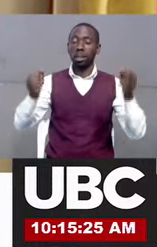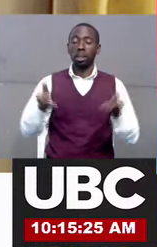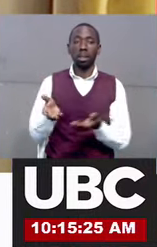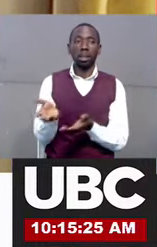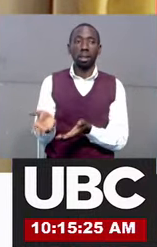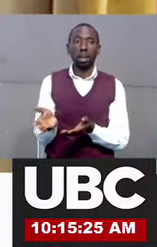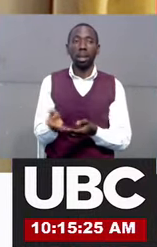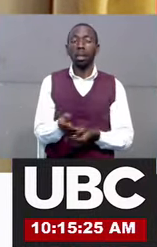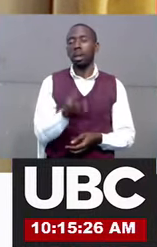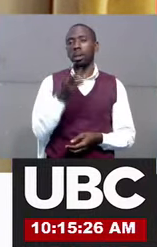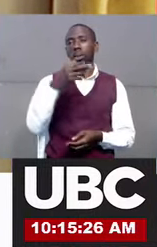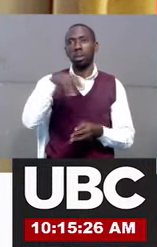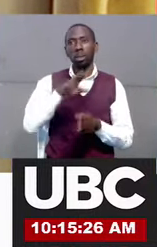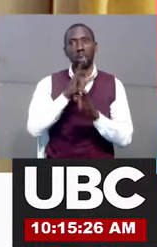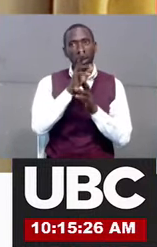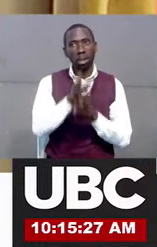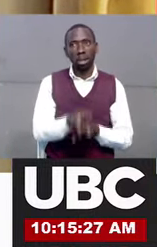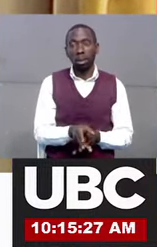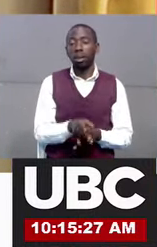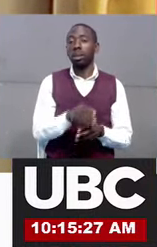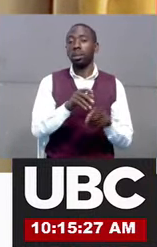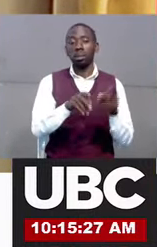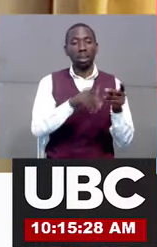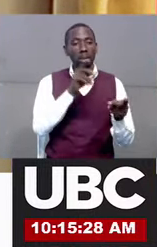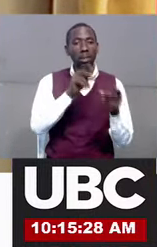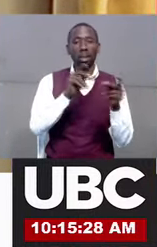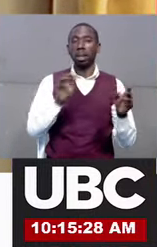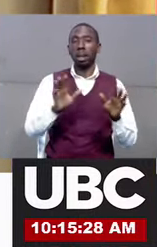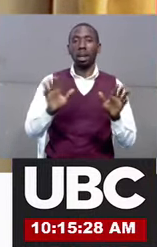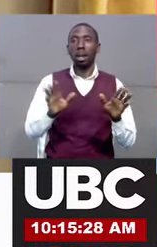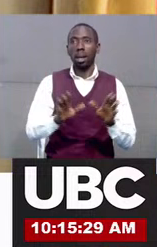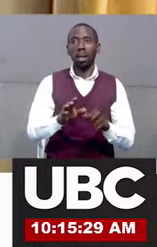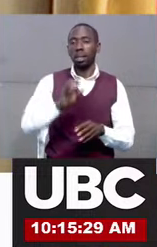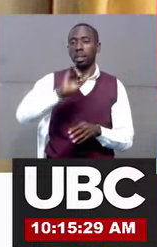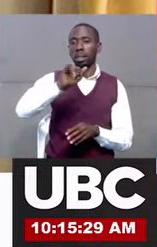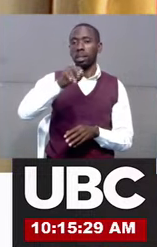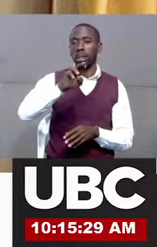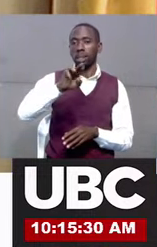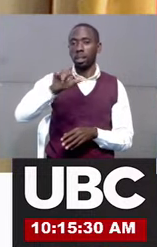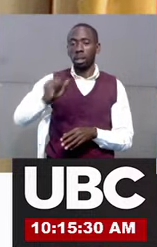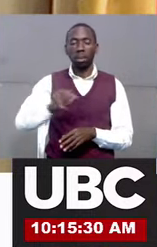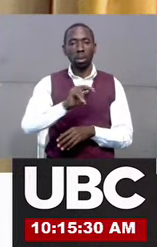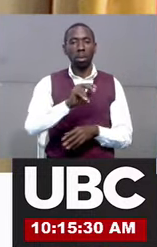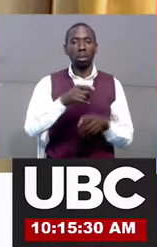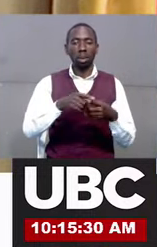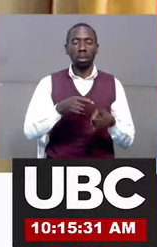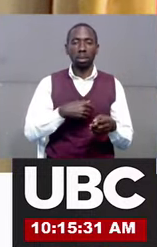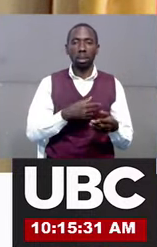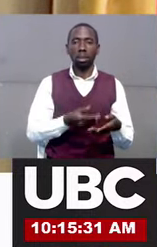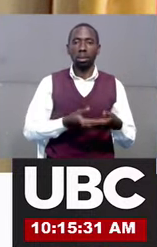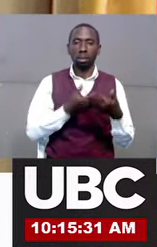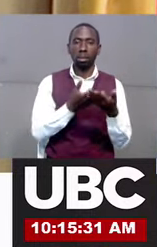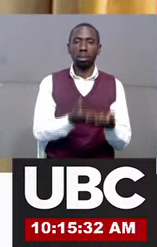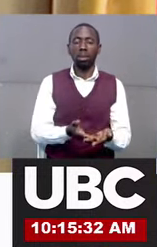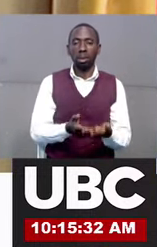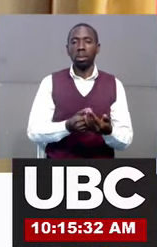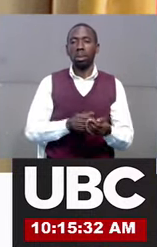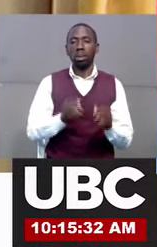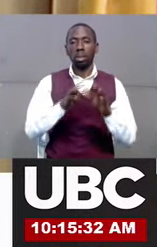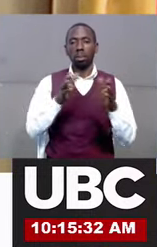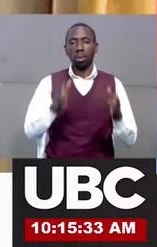Right, Honourable, not to be specific, you're not the president of JEMA, but I will come and lay the document. Please right come and lay on